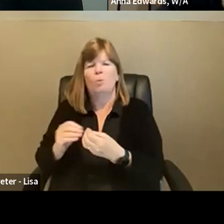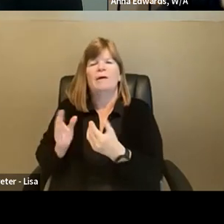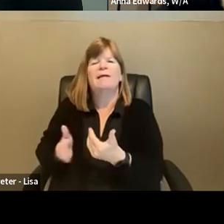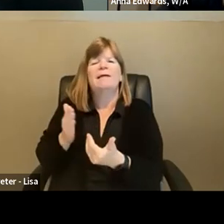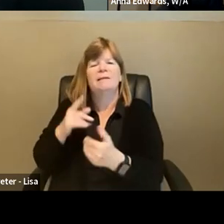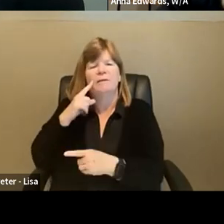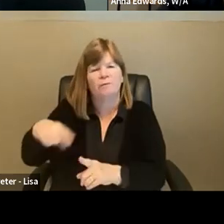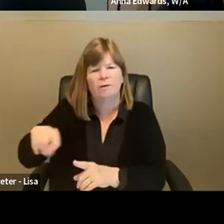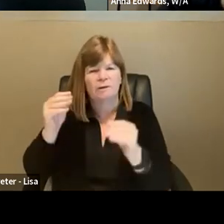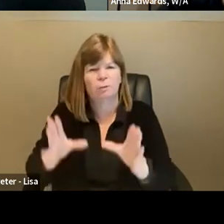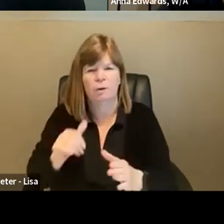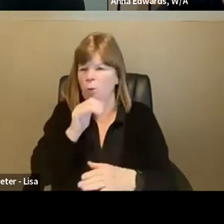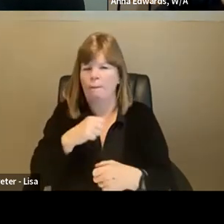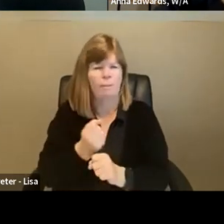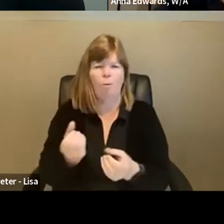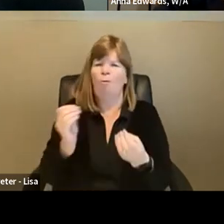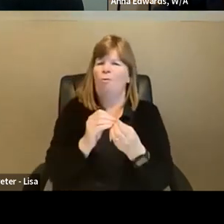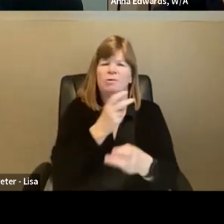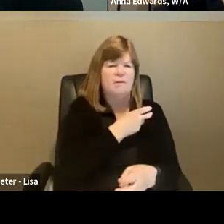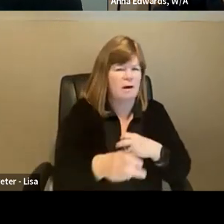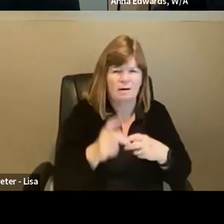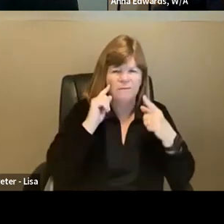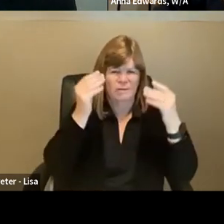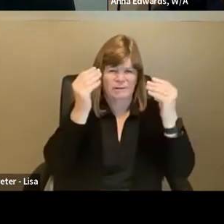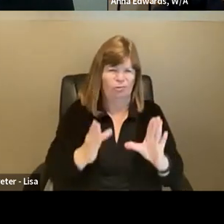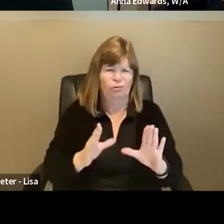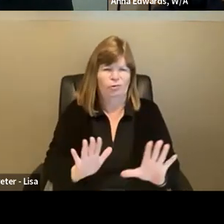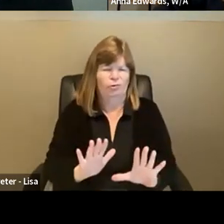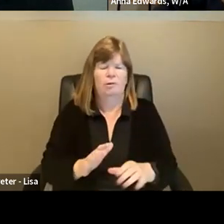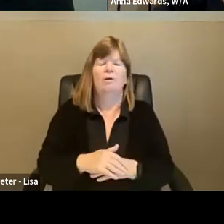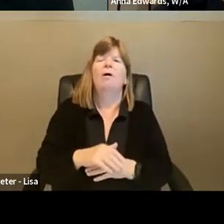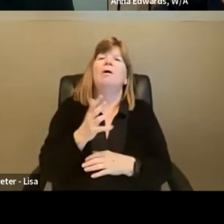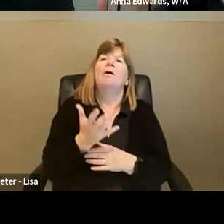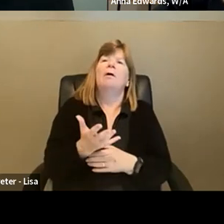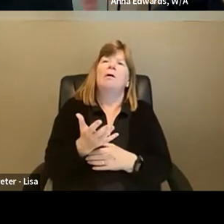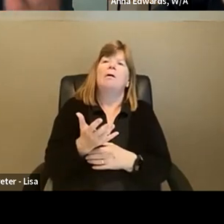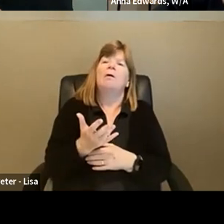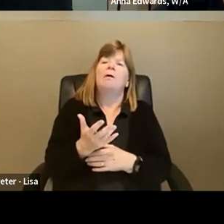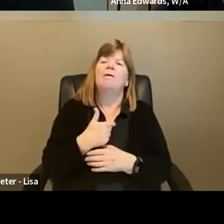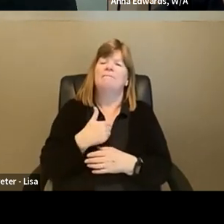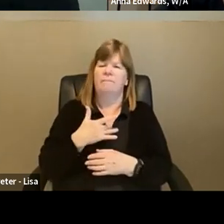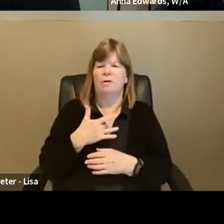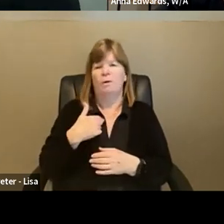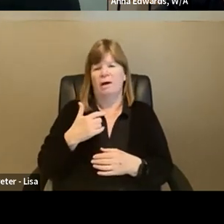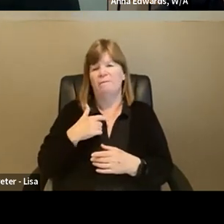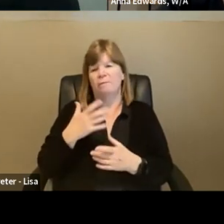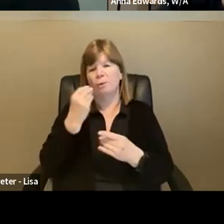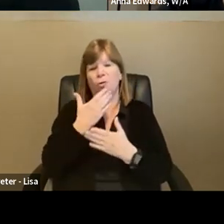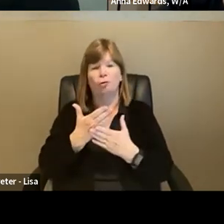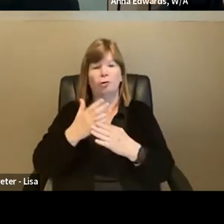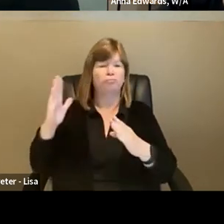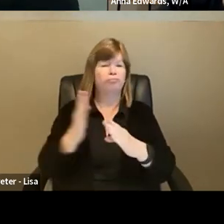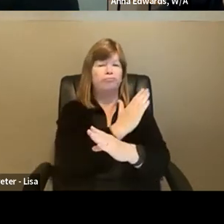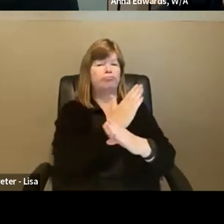want to do is make it even more difficult for teachers to implement. So I think, I would say we have a wide spectrum of people